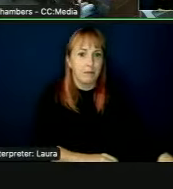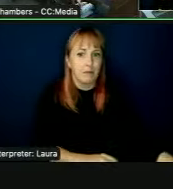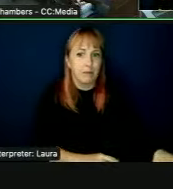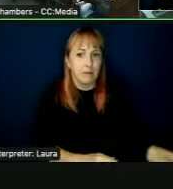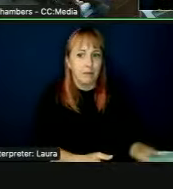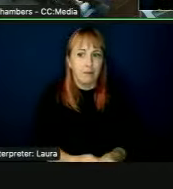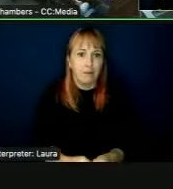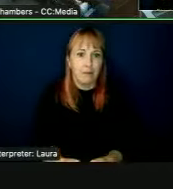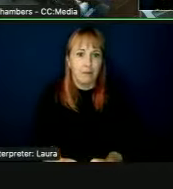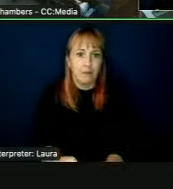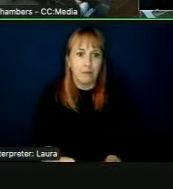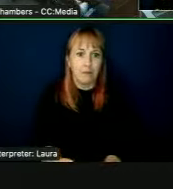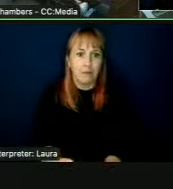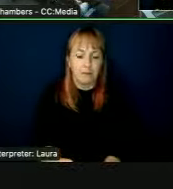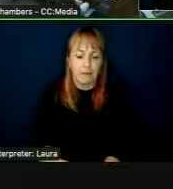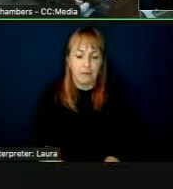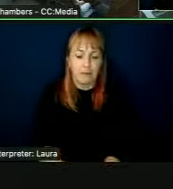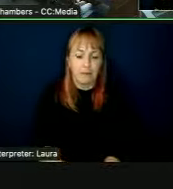111.001,